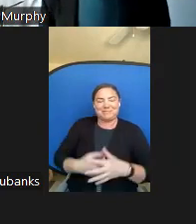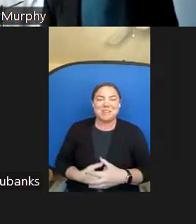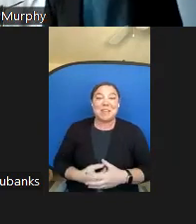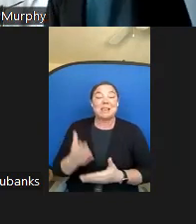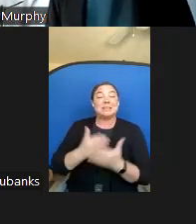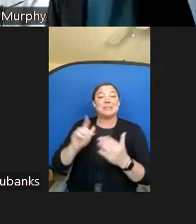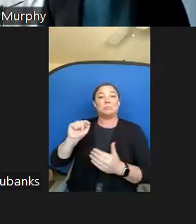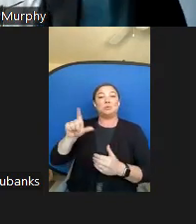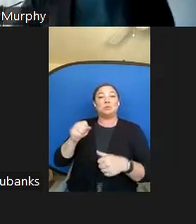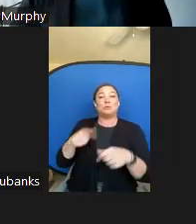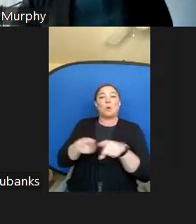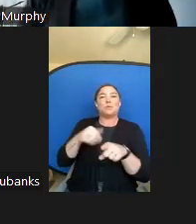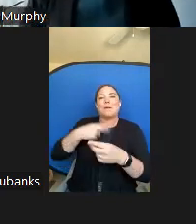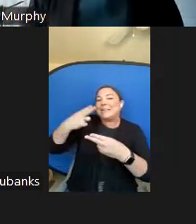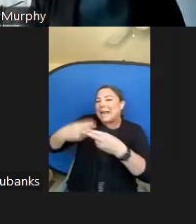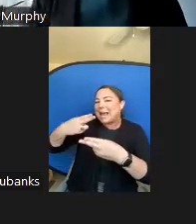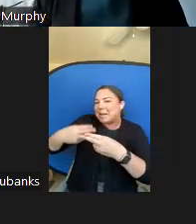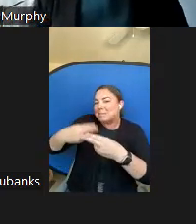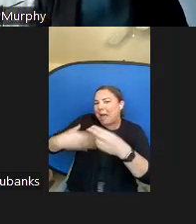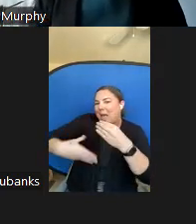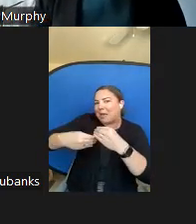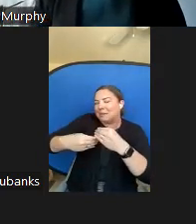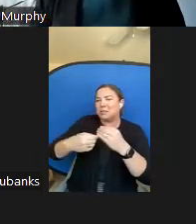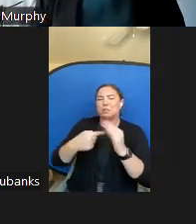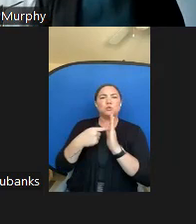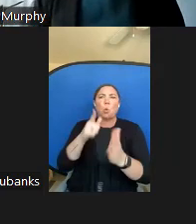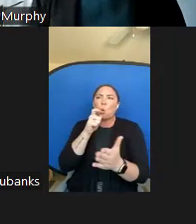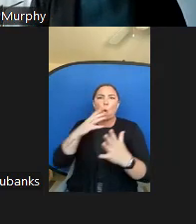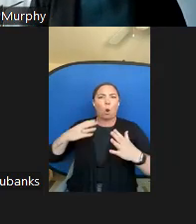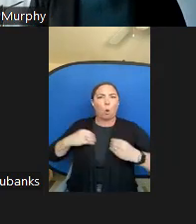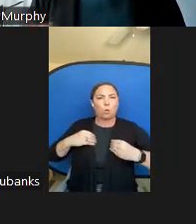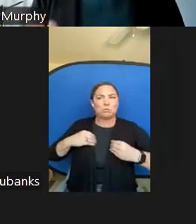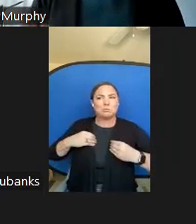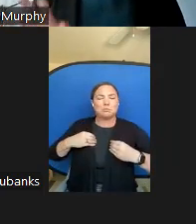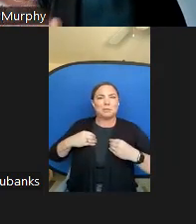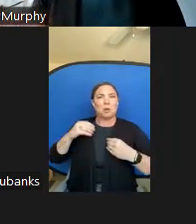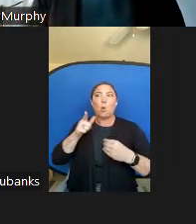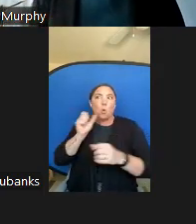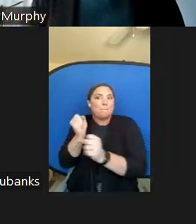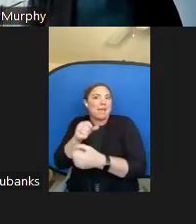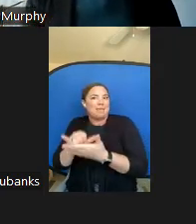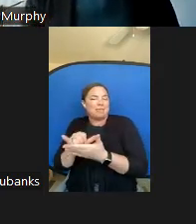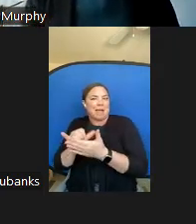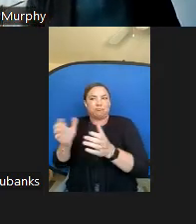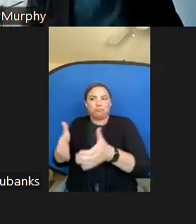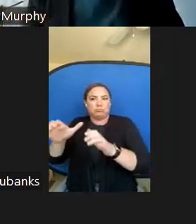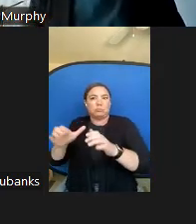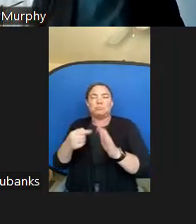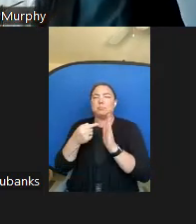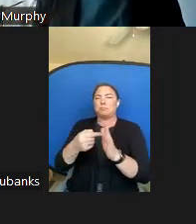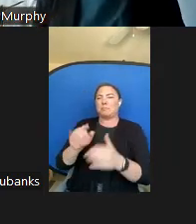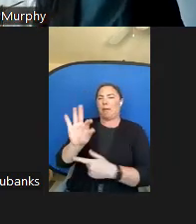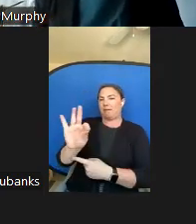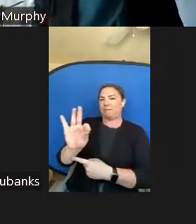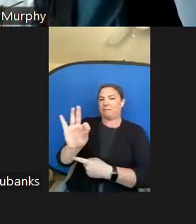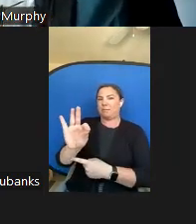with names, indicating the private property of individual potters. This example marked F on the image preserved what's